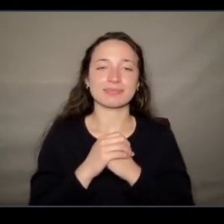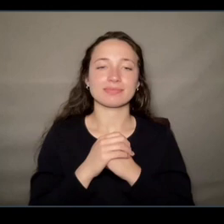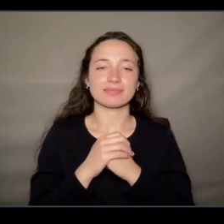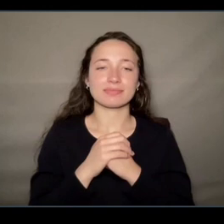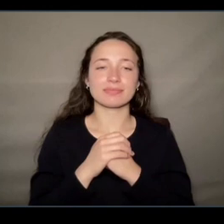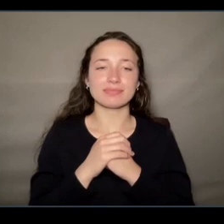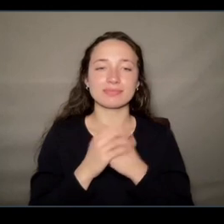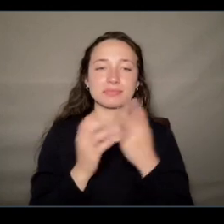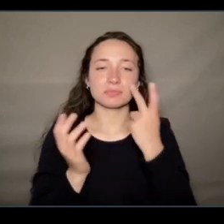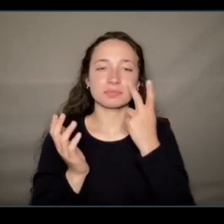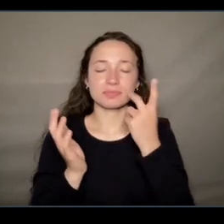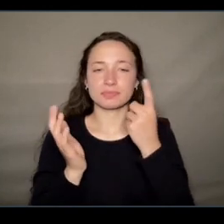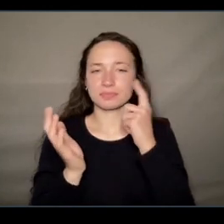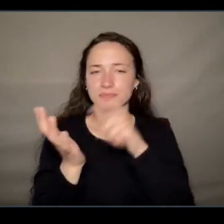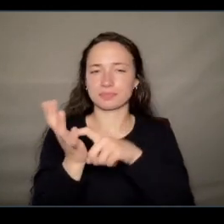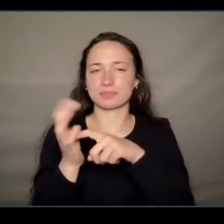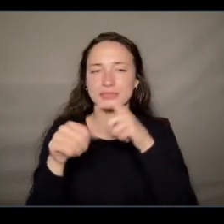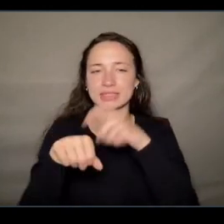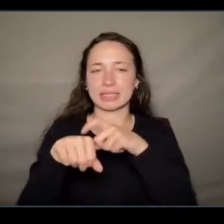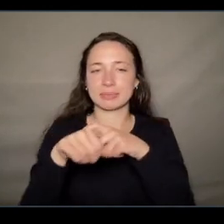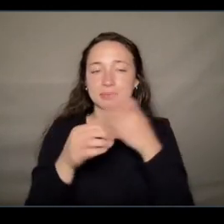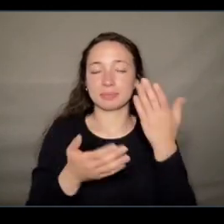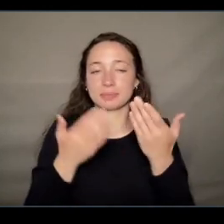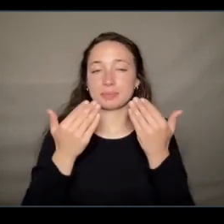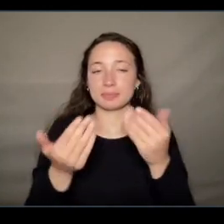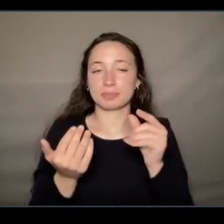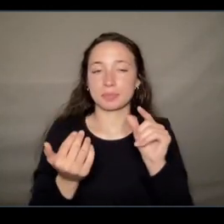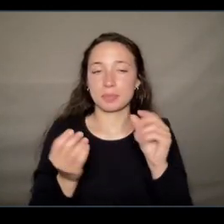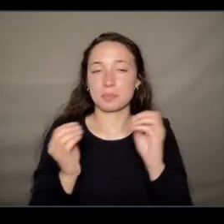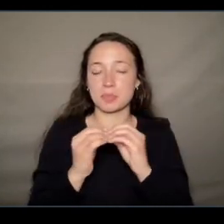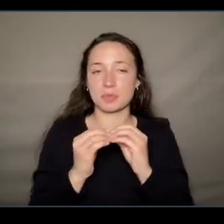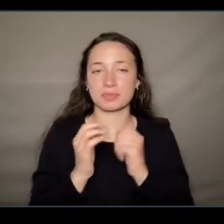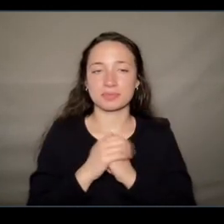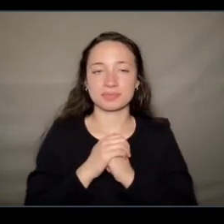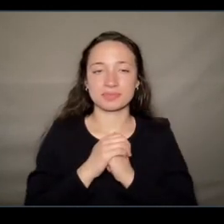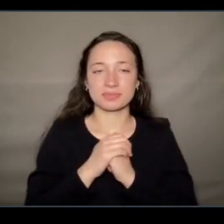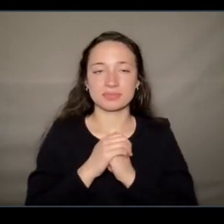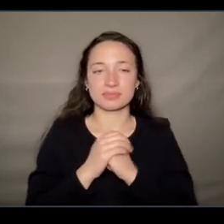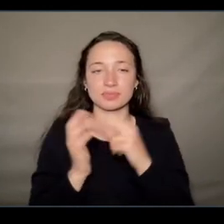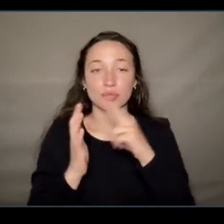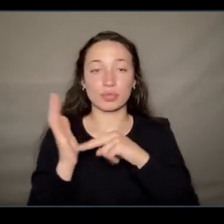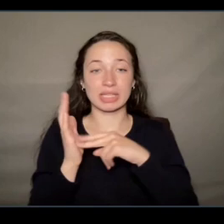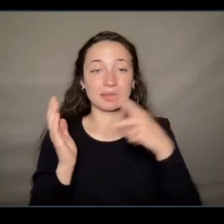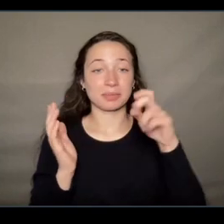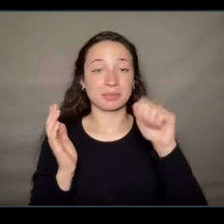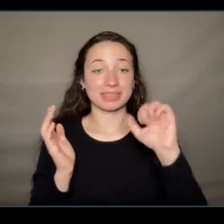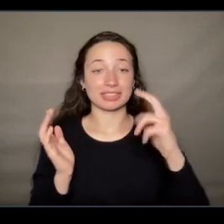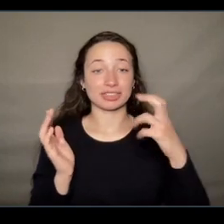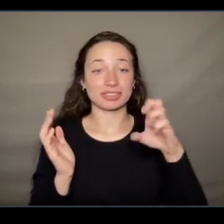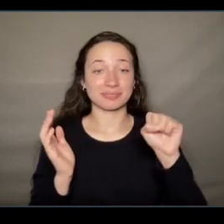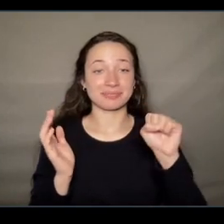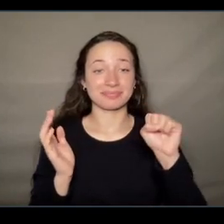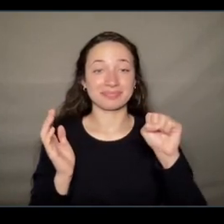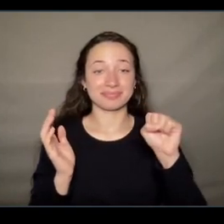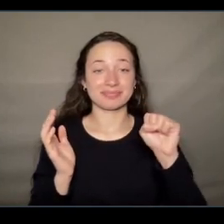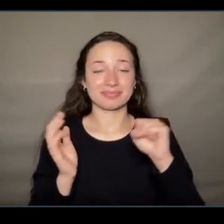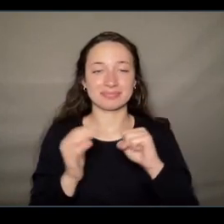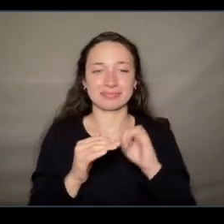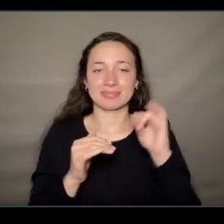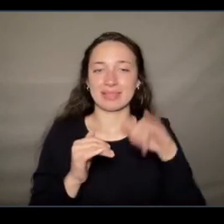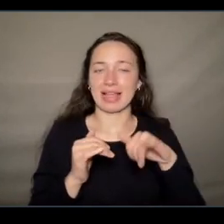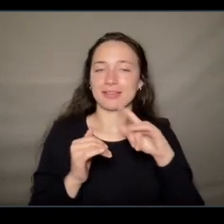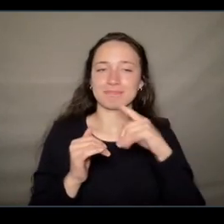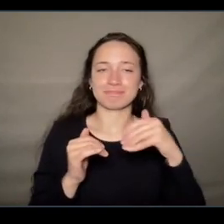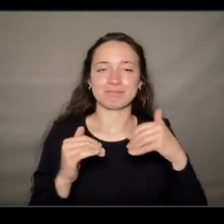Let me see, I want to notice the time. Let's just do a little bit more. I'll read Peaches.